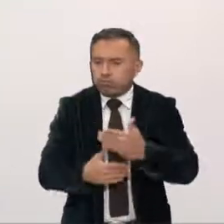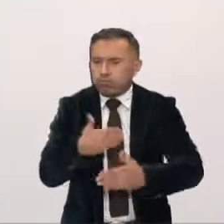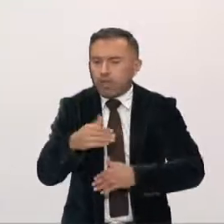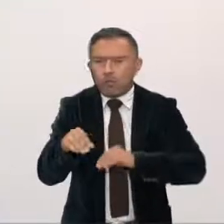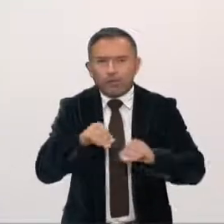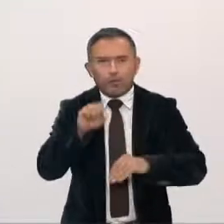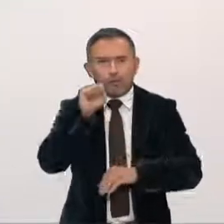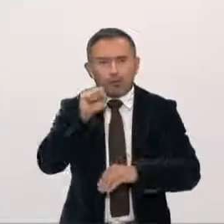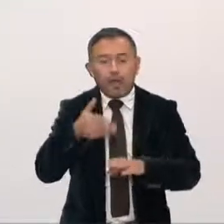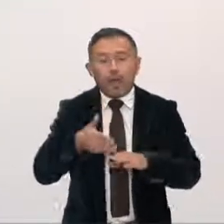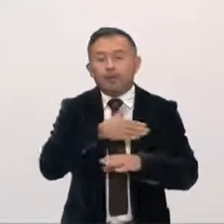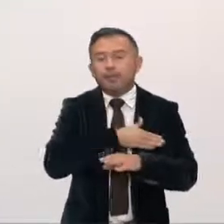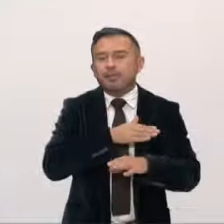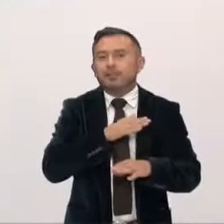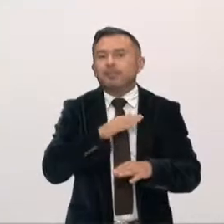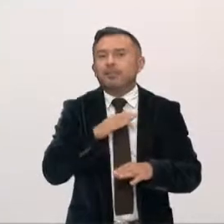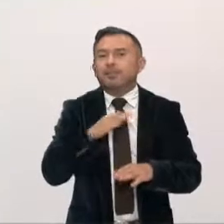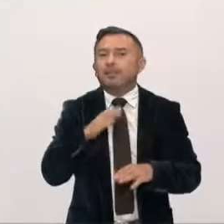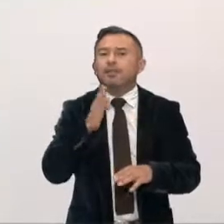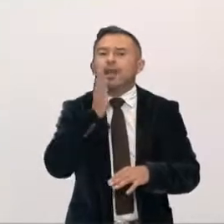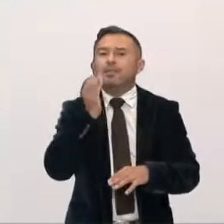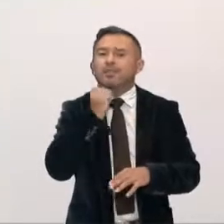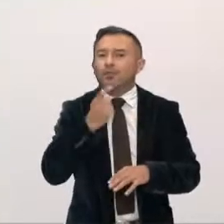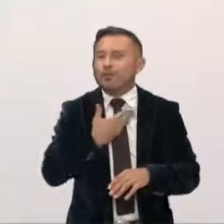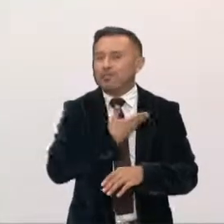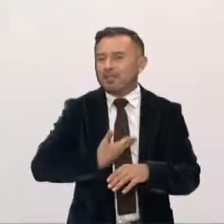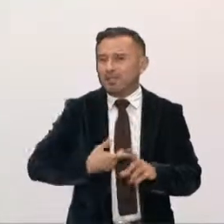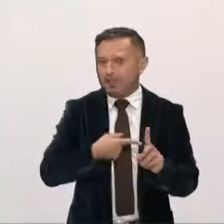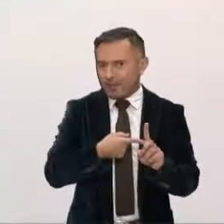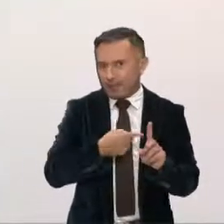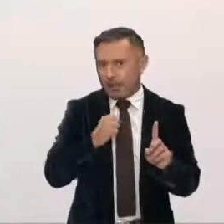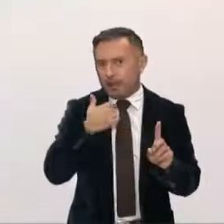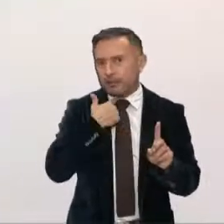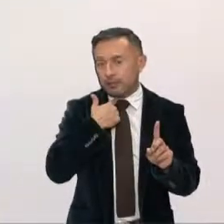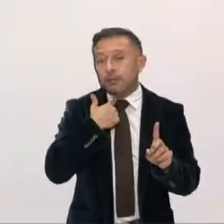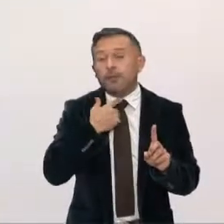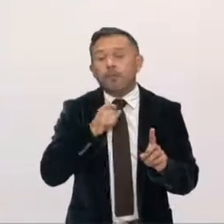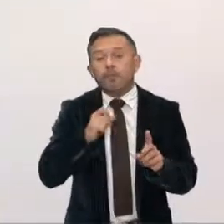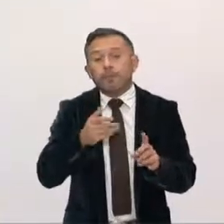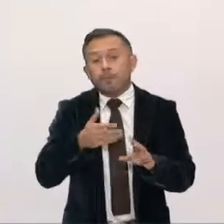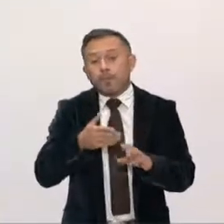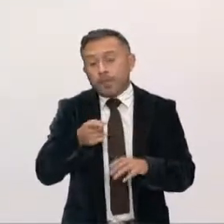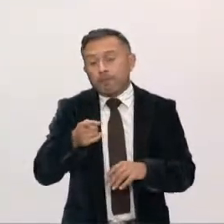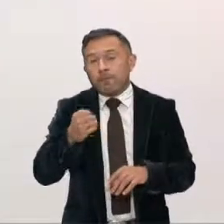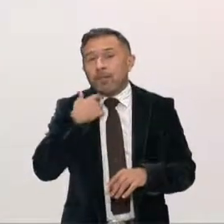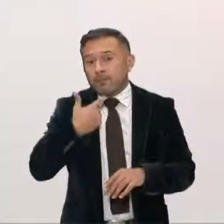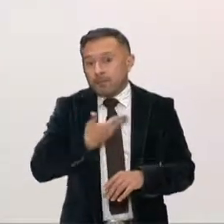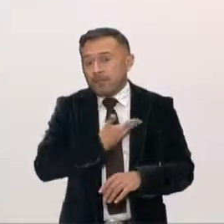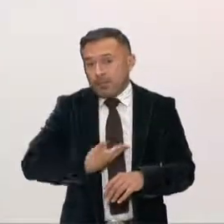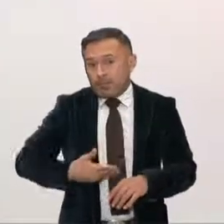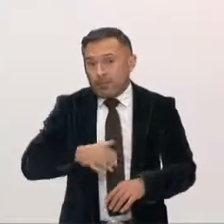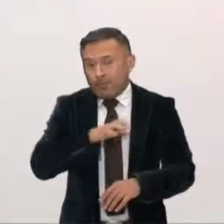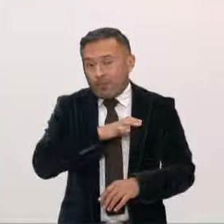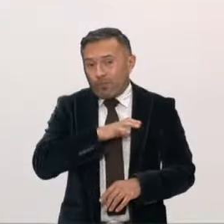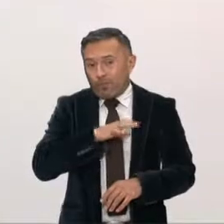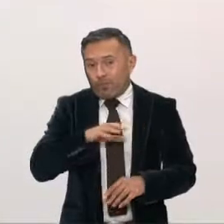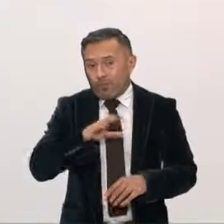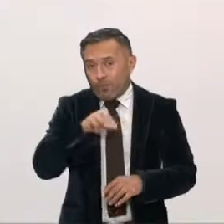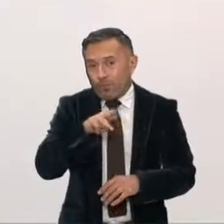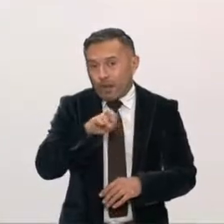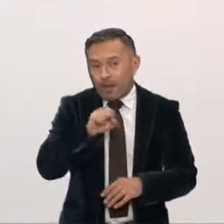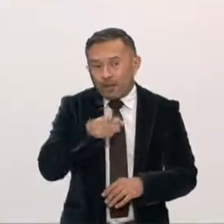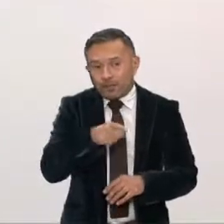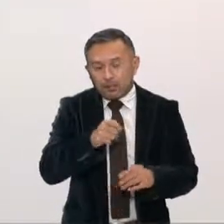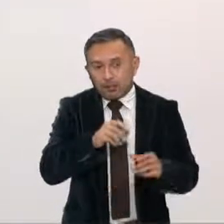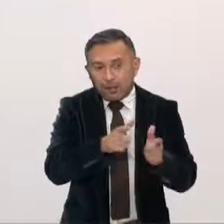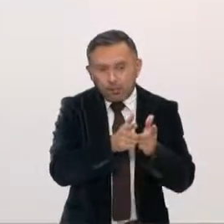of this movement towards socialism. She was a president of the Senate, and before this candidacy by President